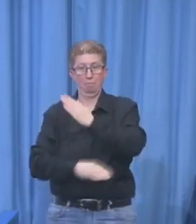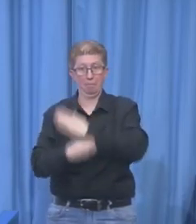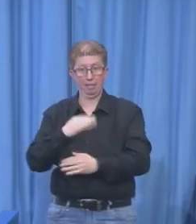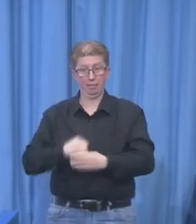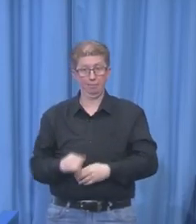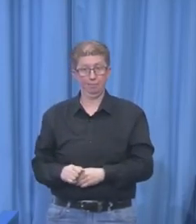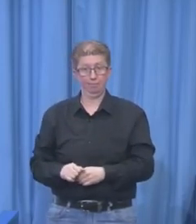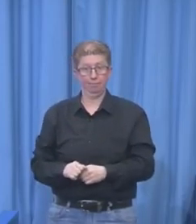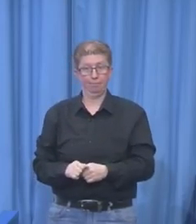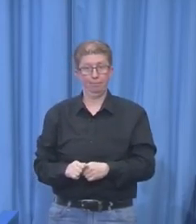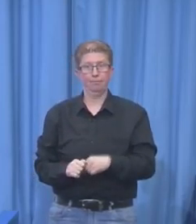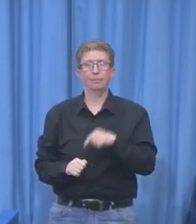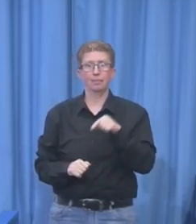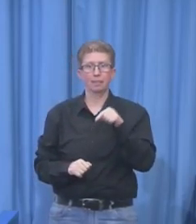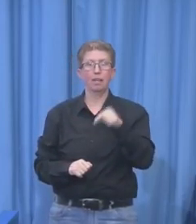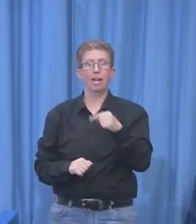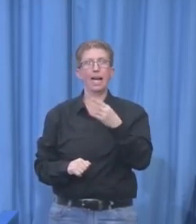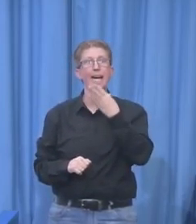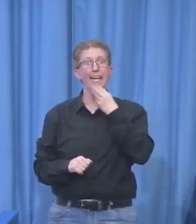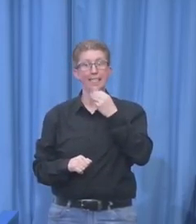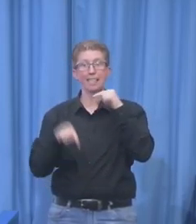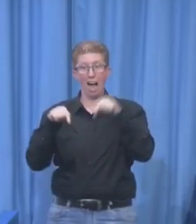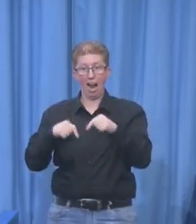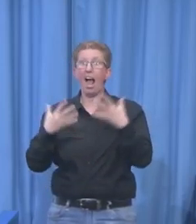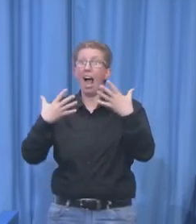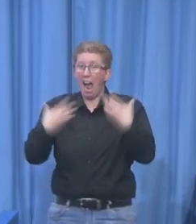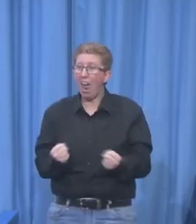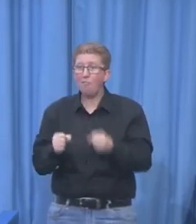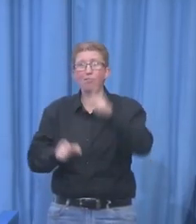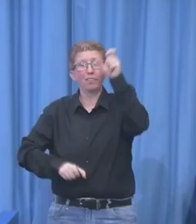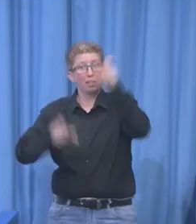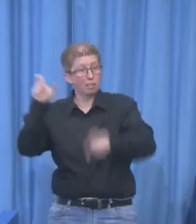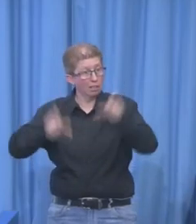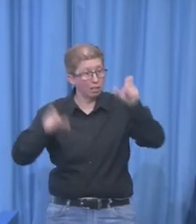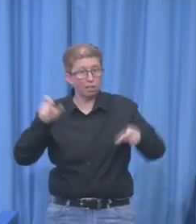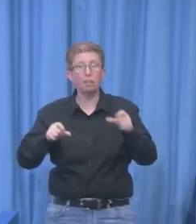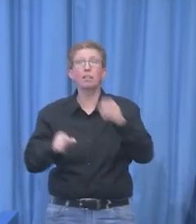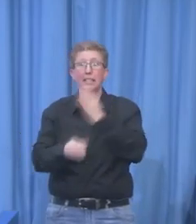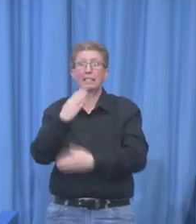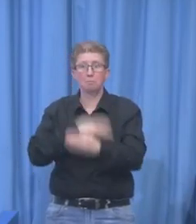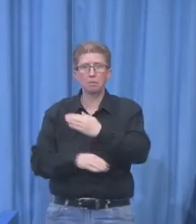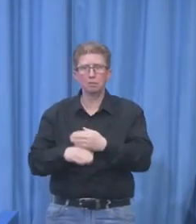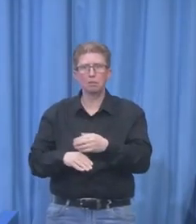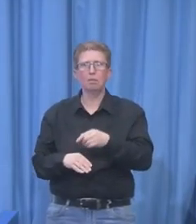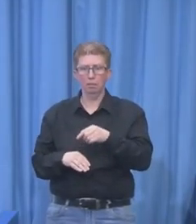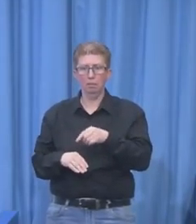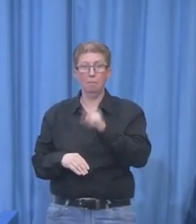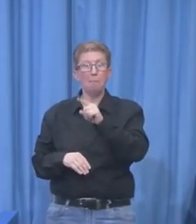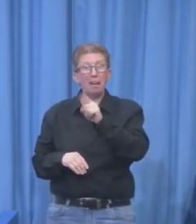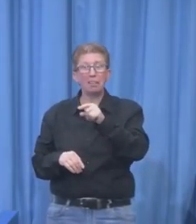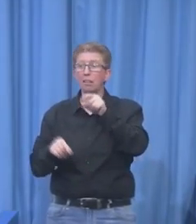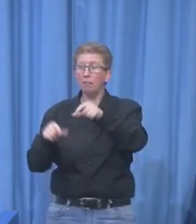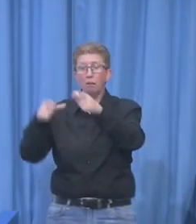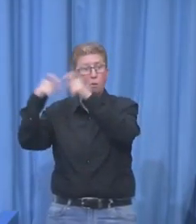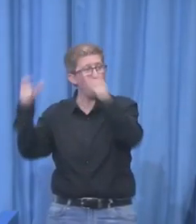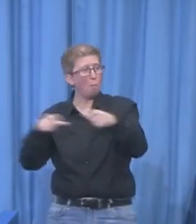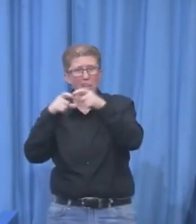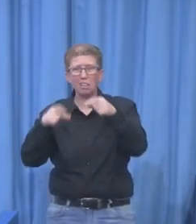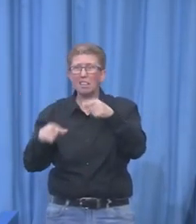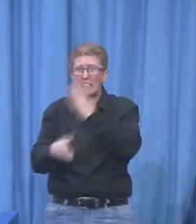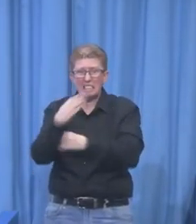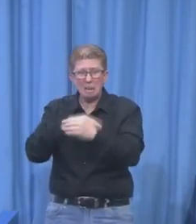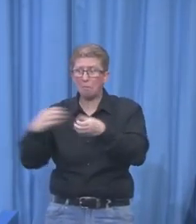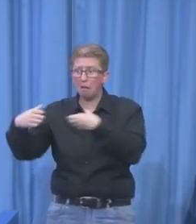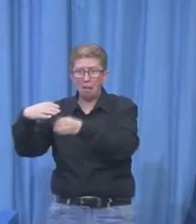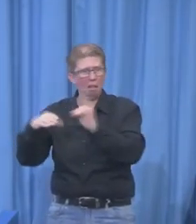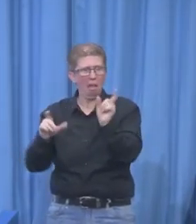employers or for the organization to recruit people with disabilities? So we recognize a few key